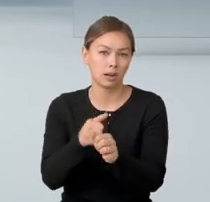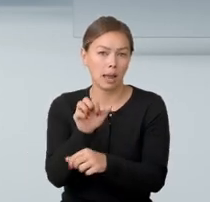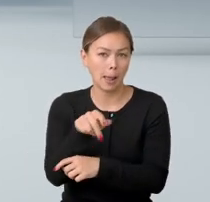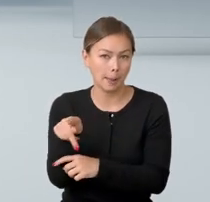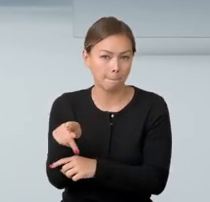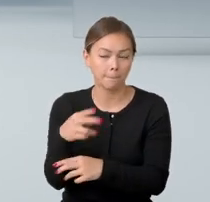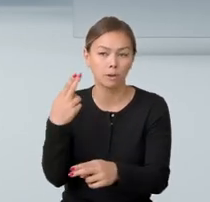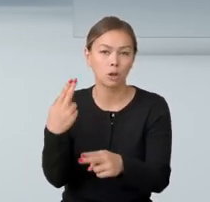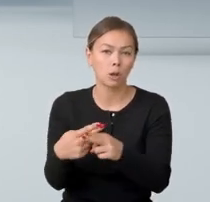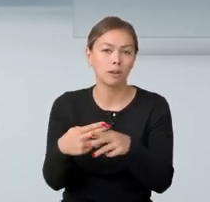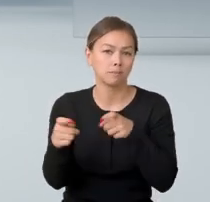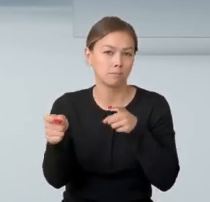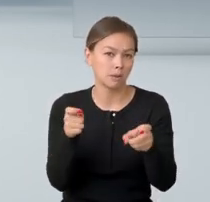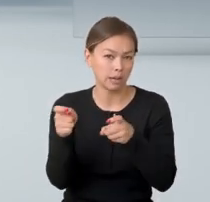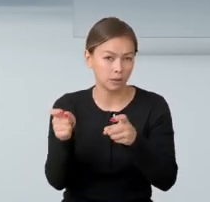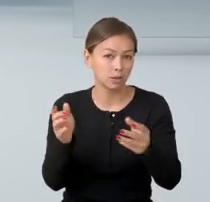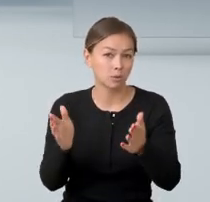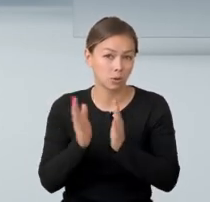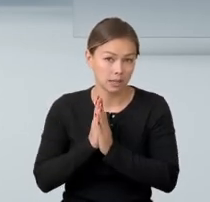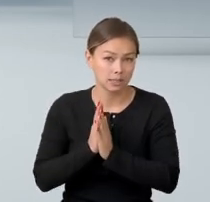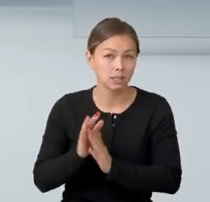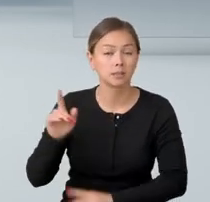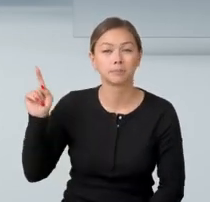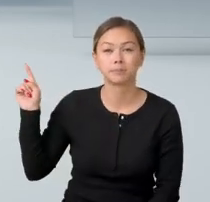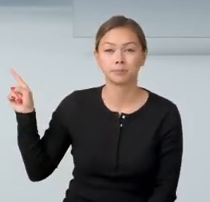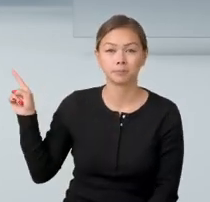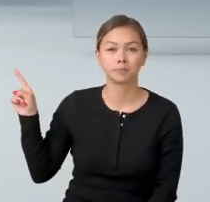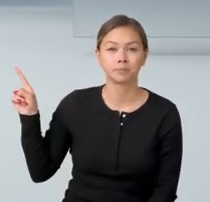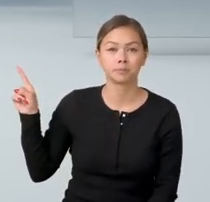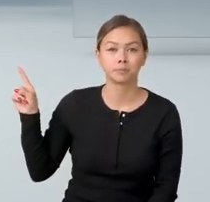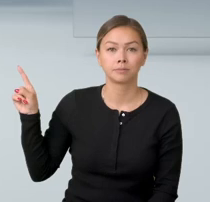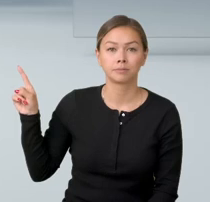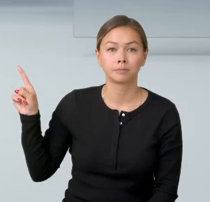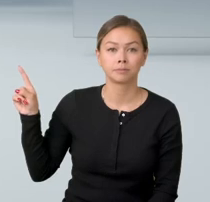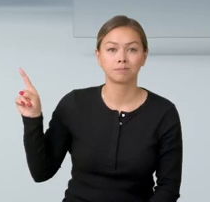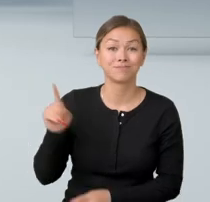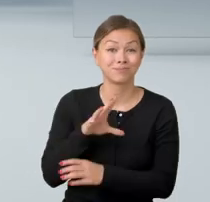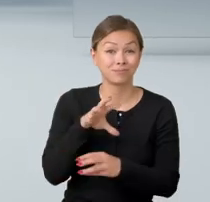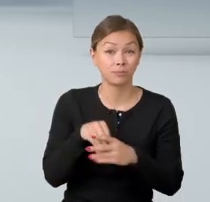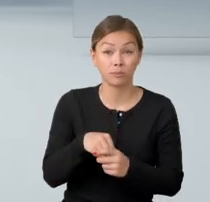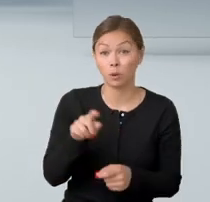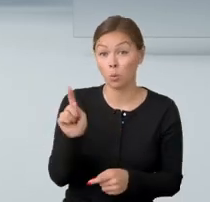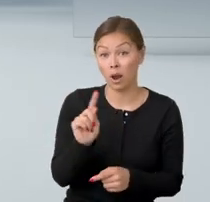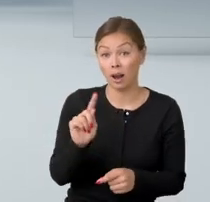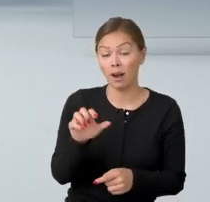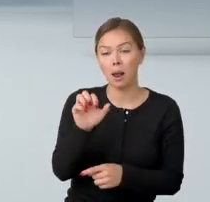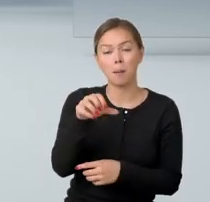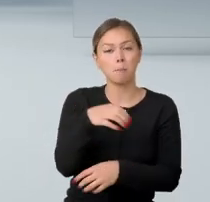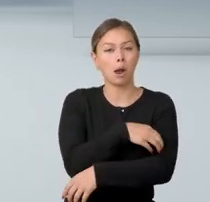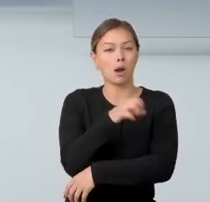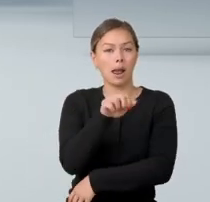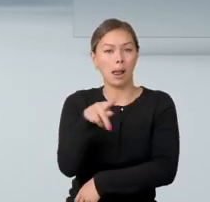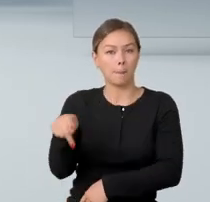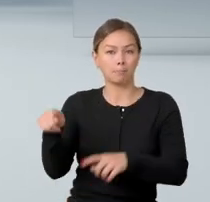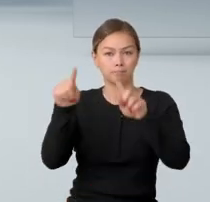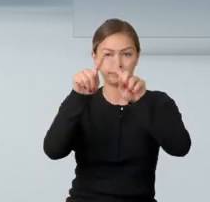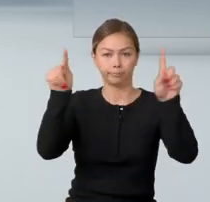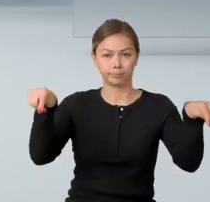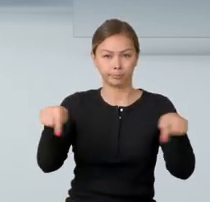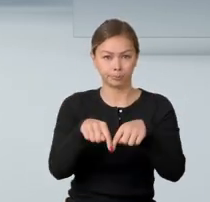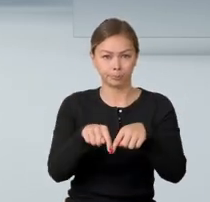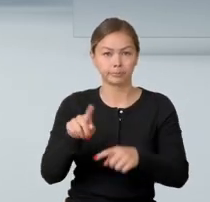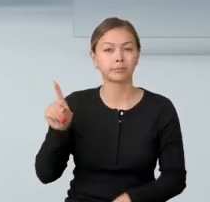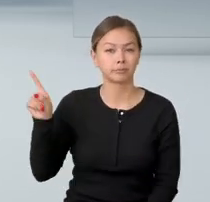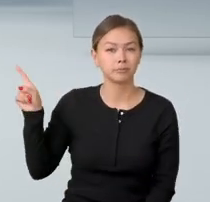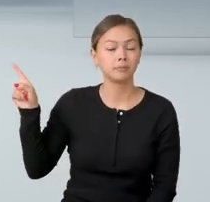here I have a motor driven app called it manage requests as you can see I am on my power apps in the